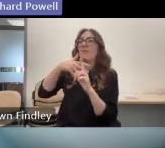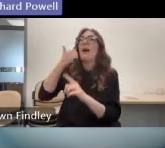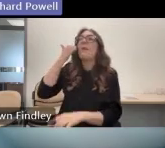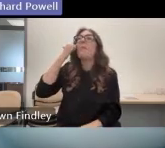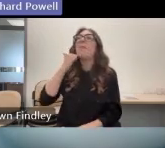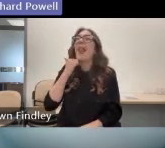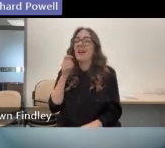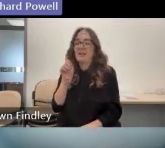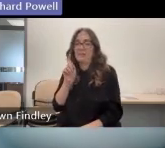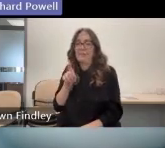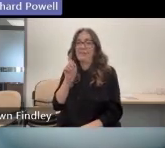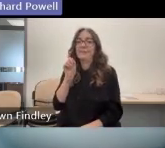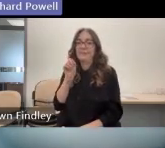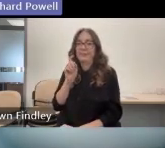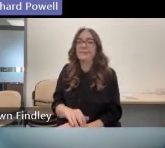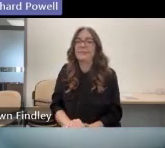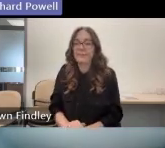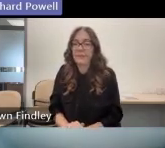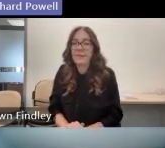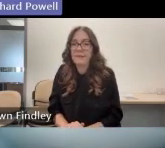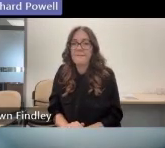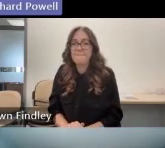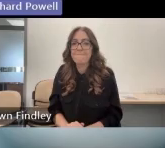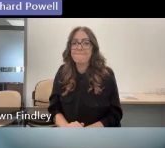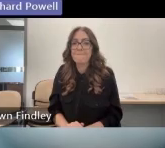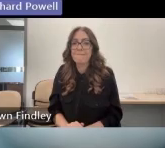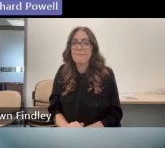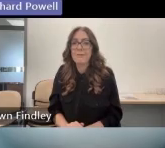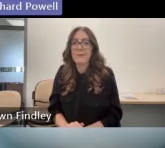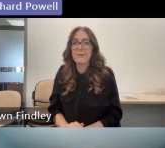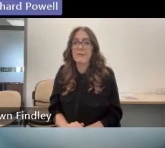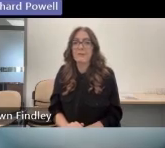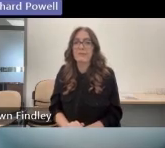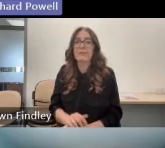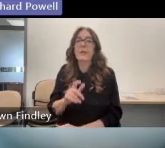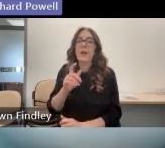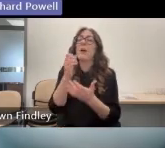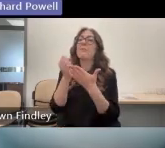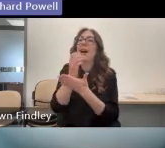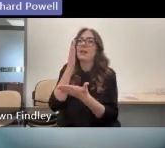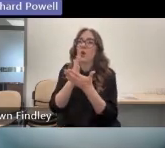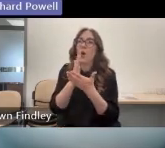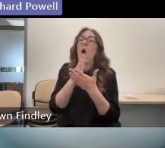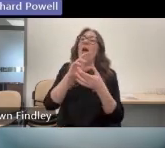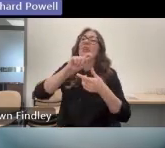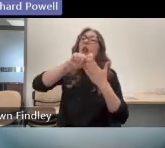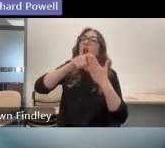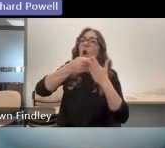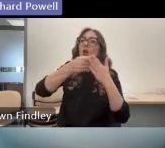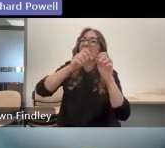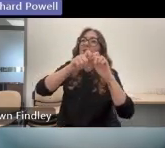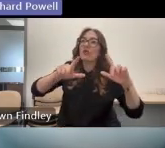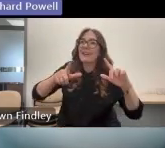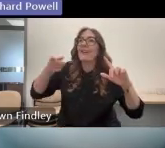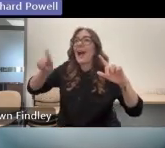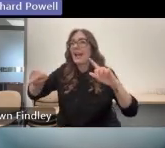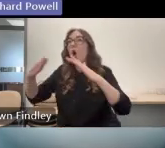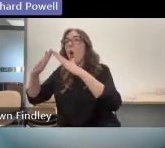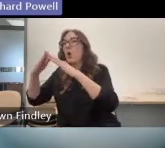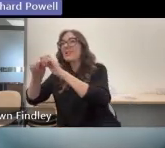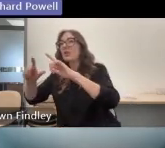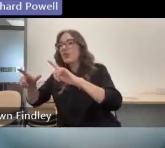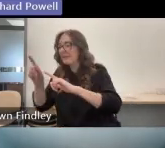and make sure lock screen is ticked and home screen is ticked. Okay, click on next or tap on